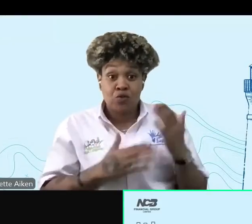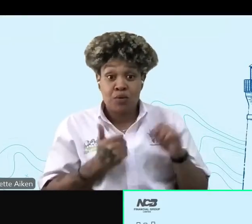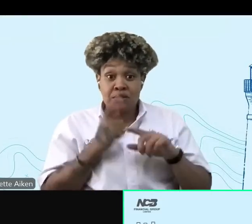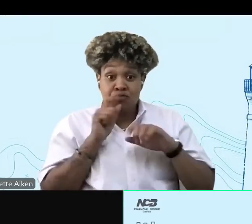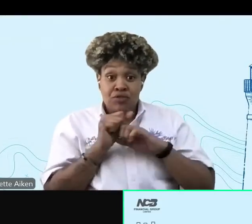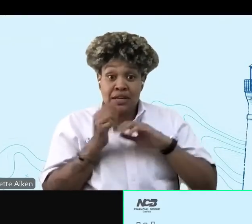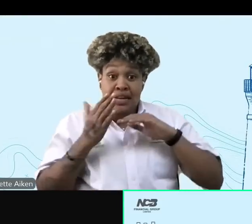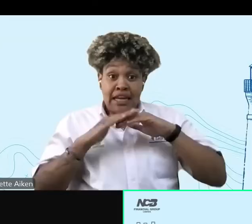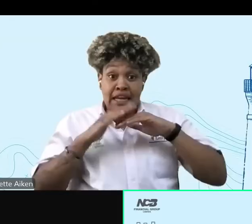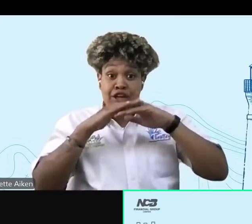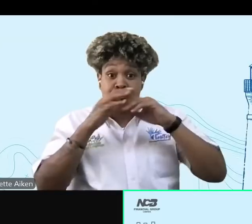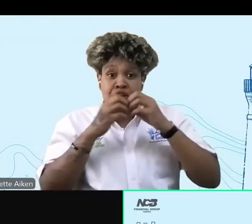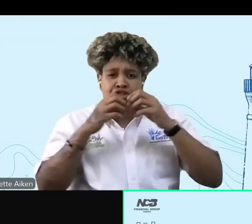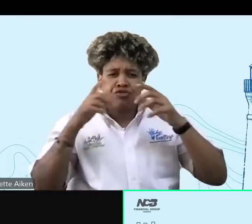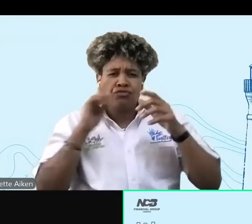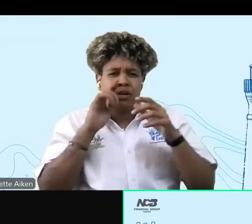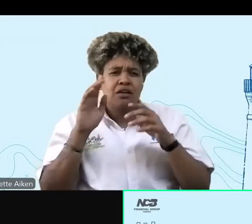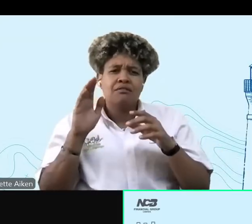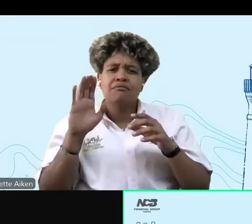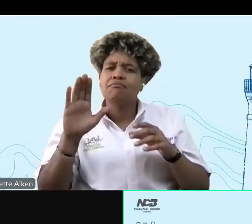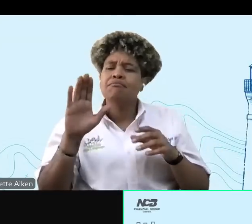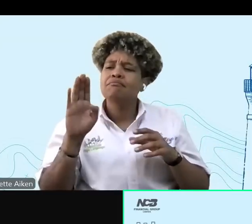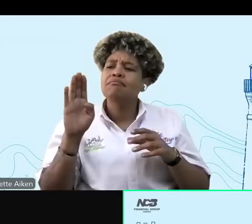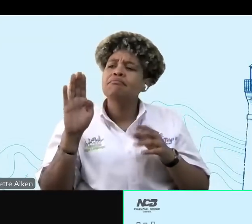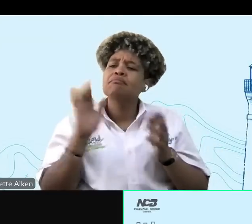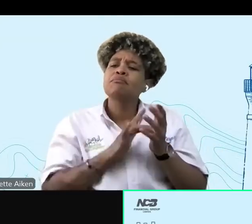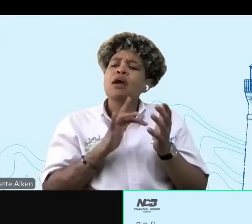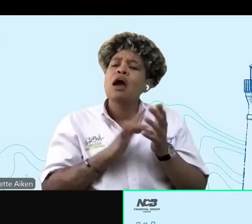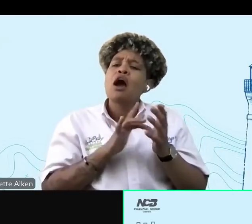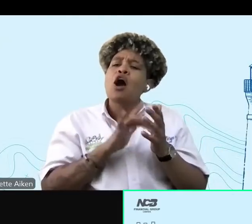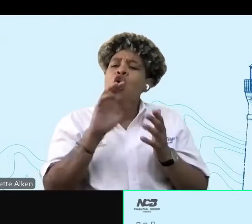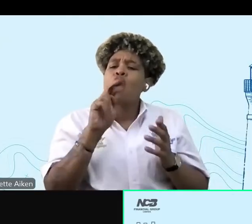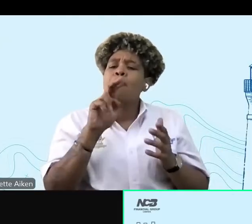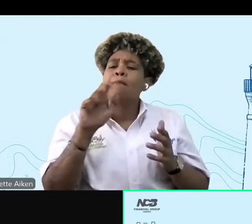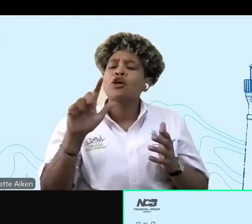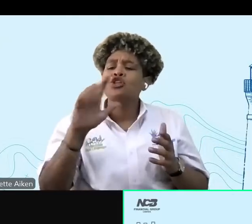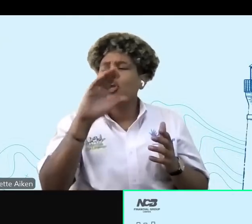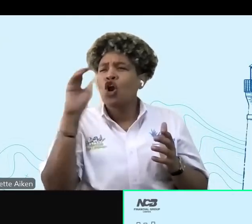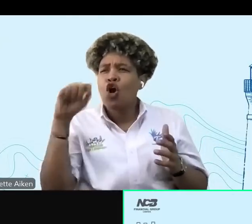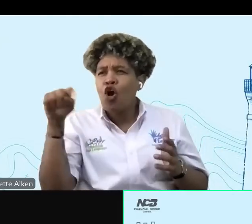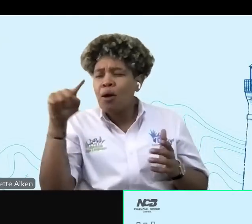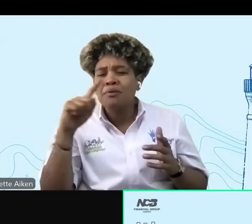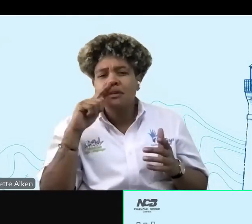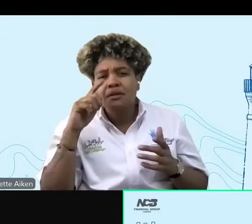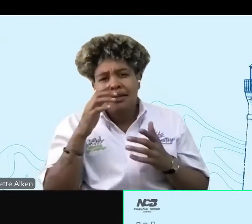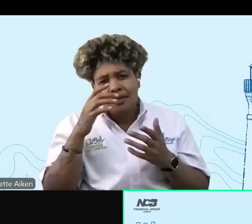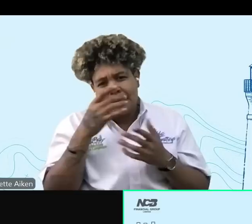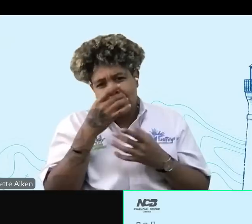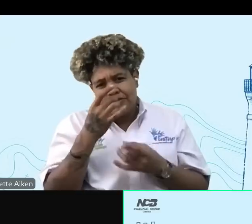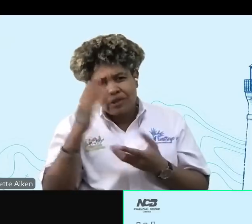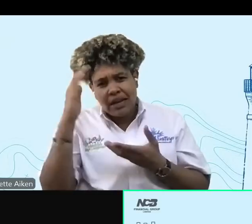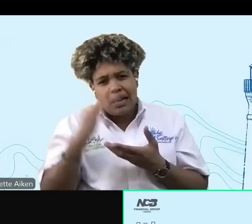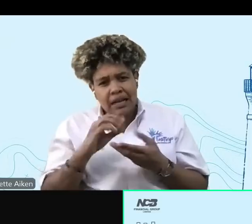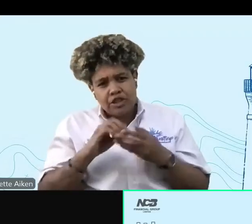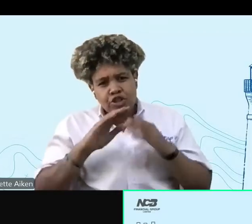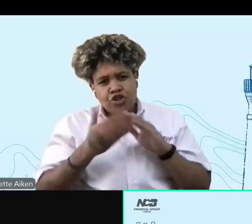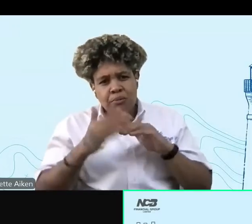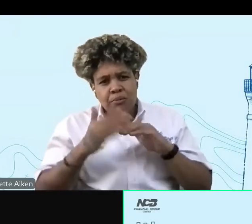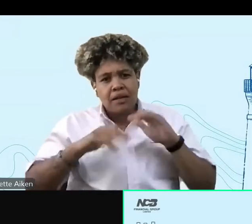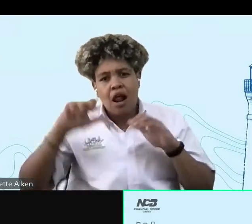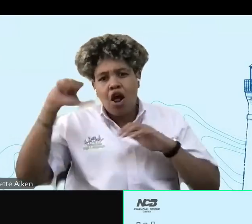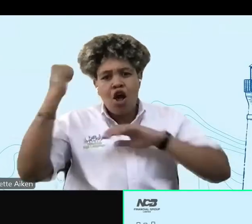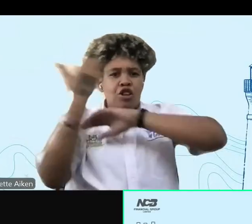increase across commercial corporate. Interestingly, less in Jamaica than in some of the other